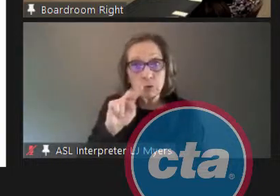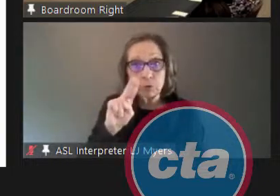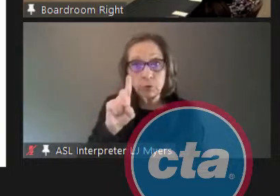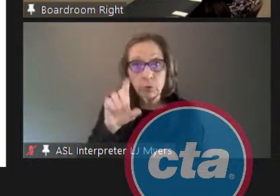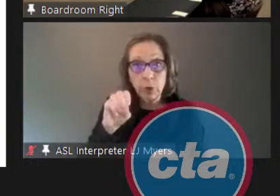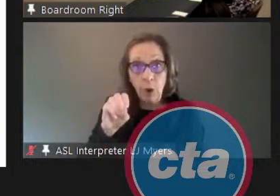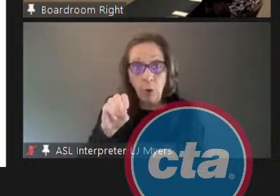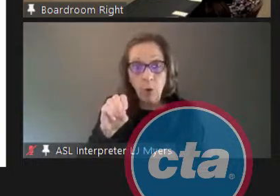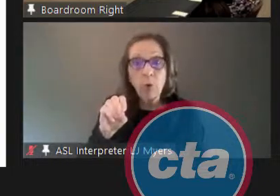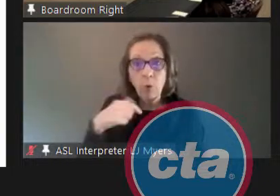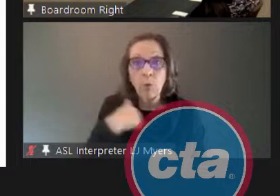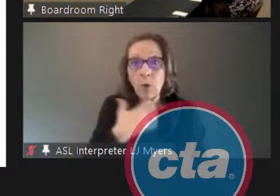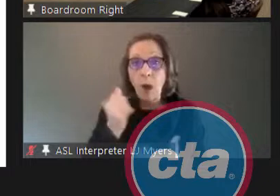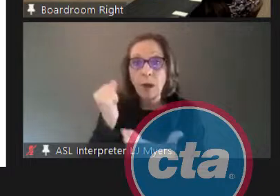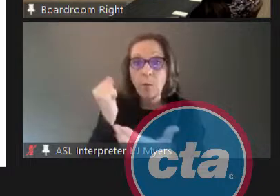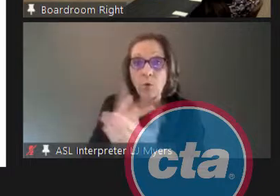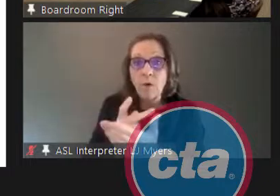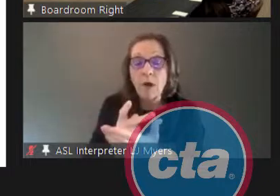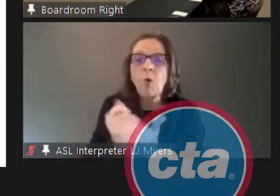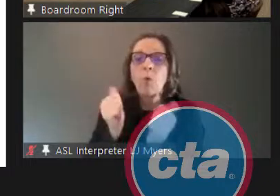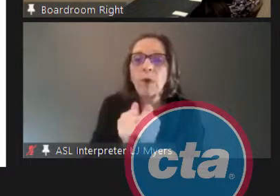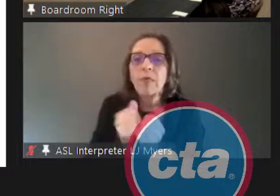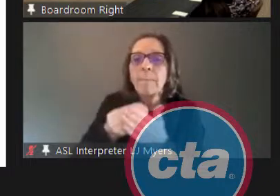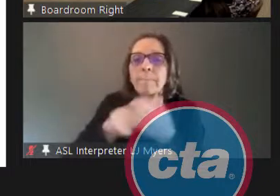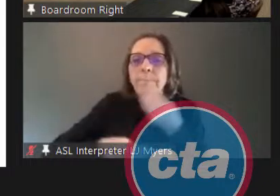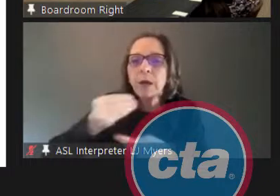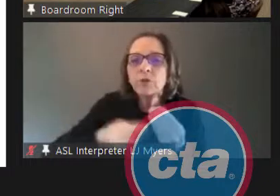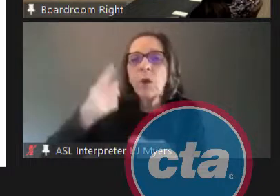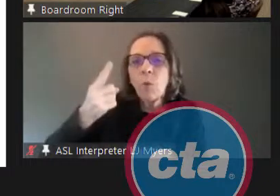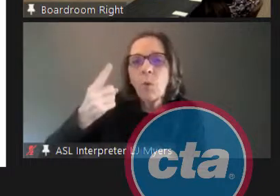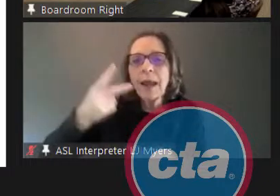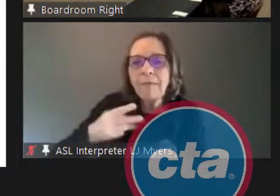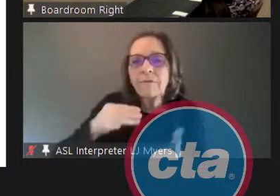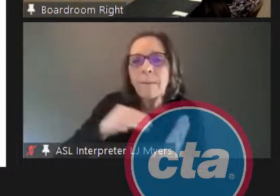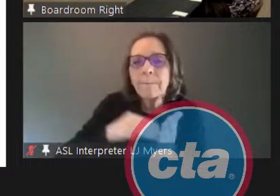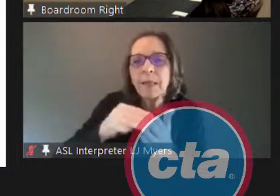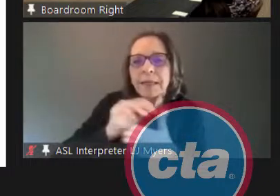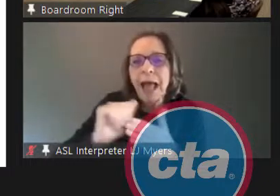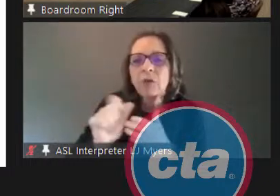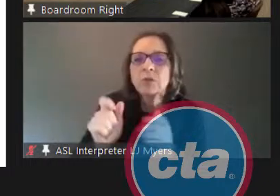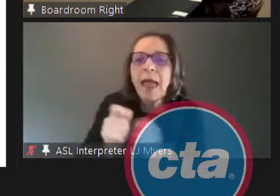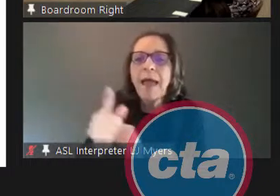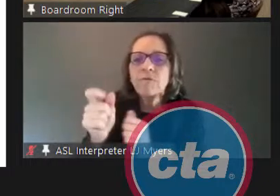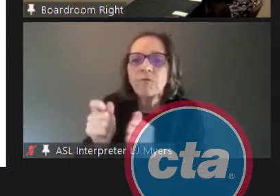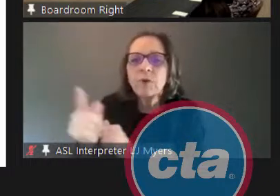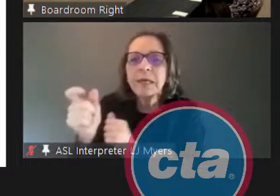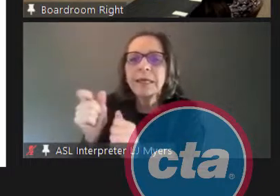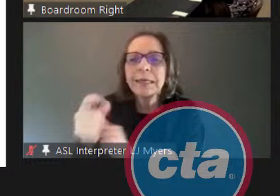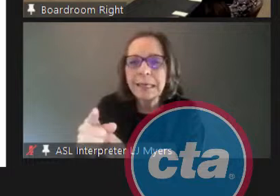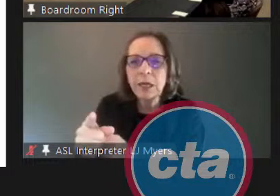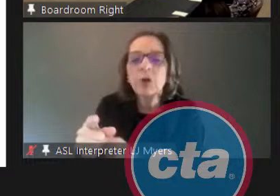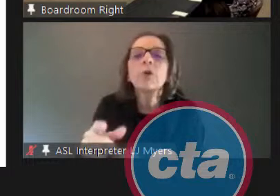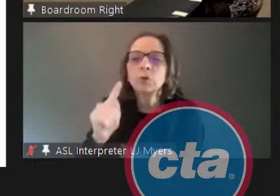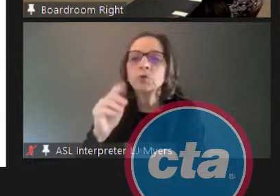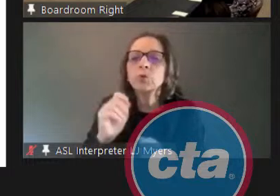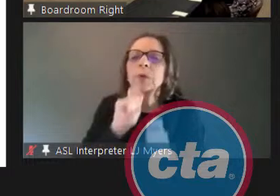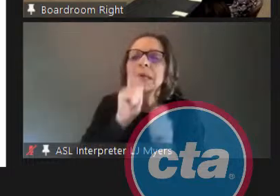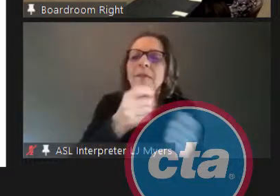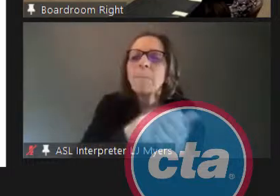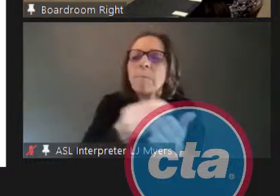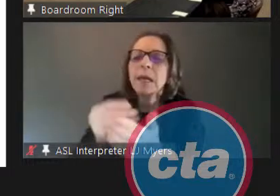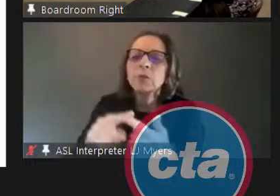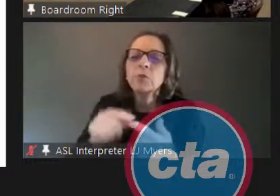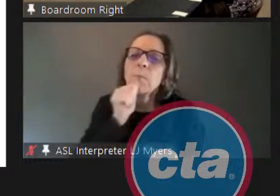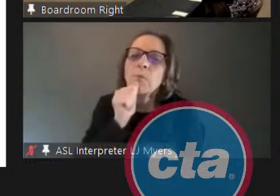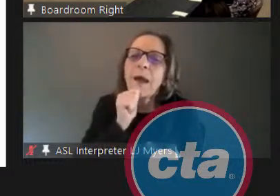board approval is we're asking for a budget of $500,000 annually in order for us to award stipends to private industry. What we